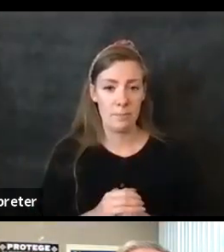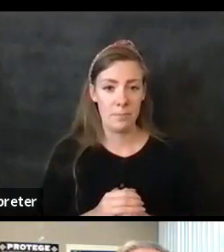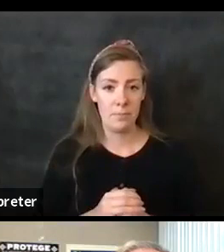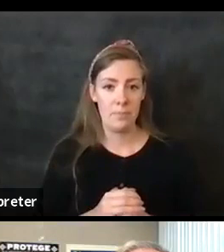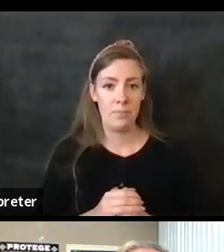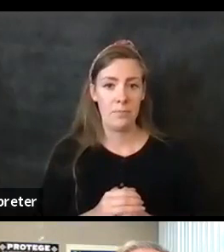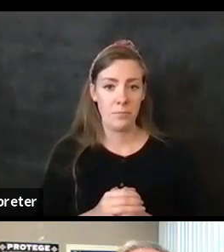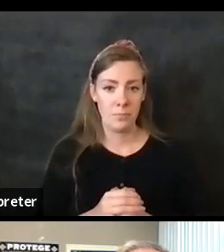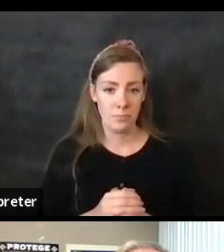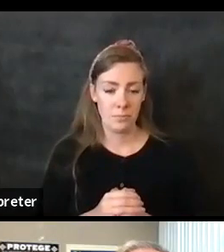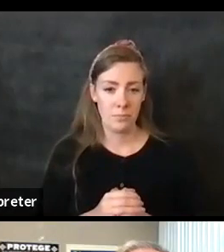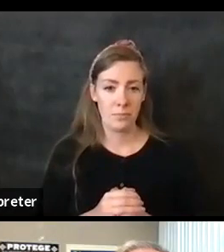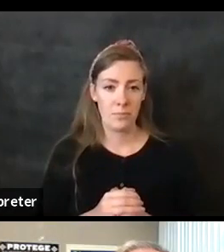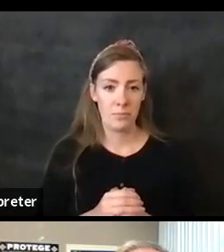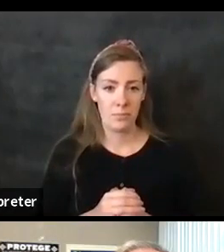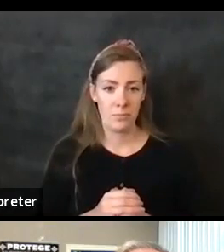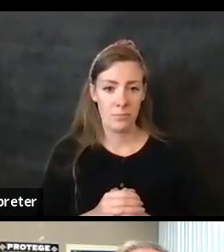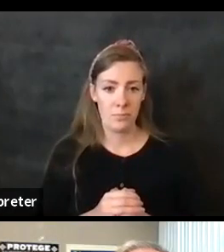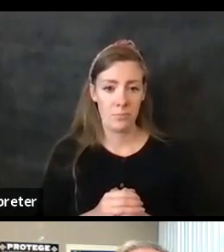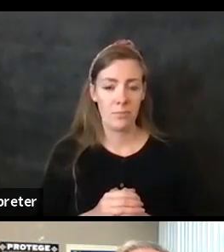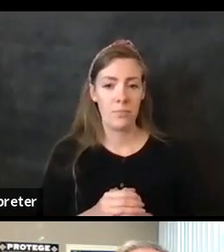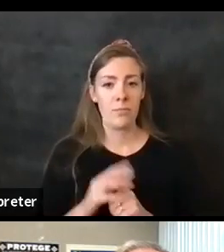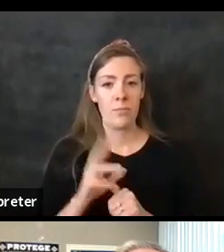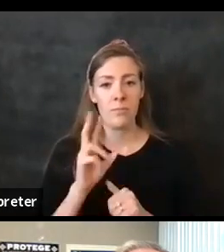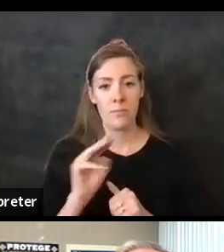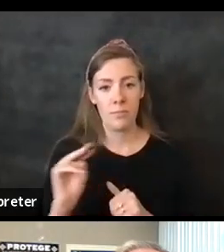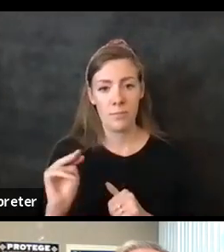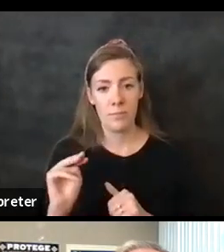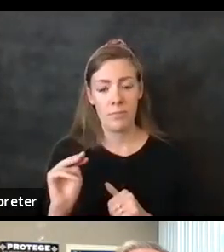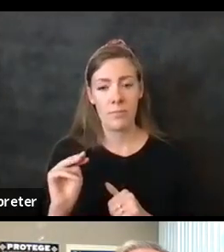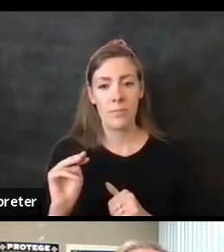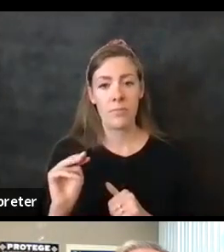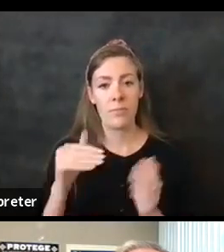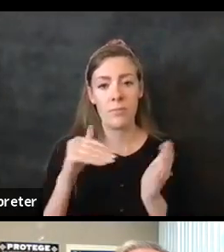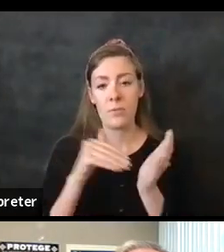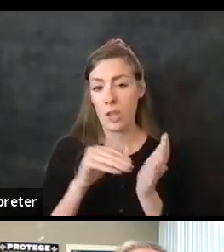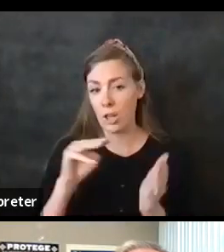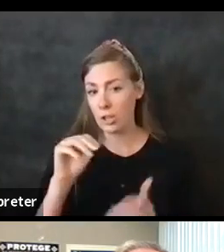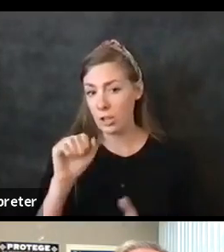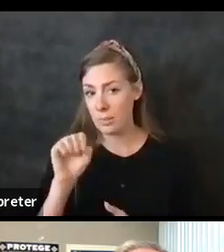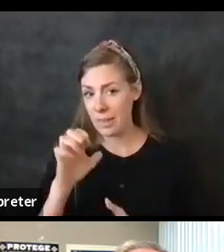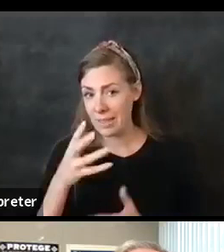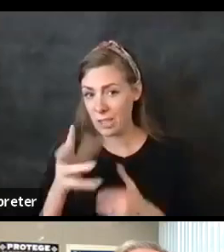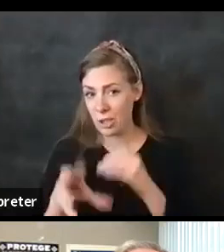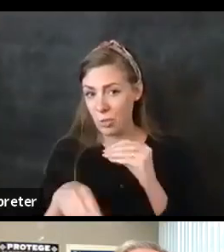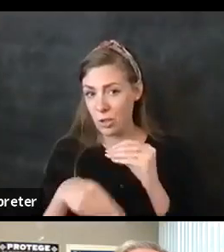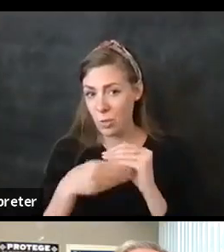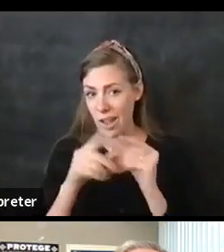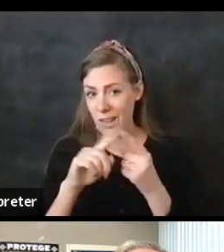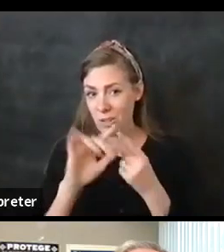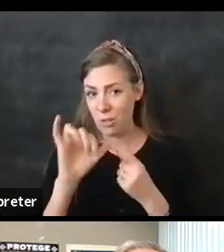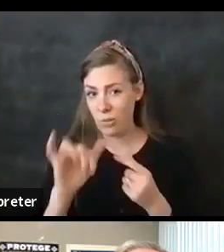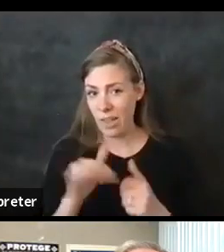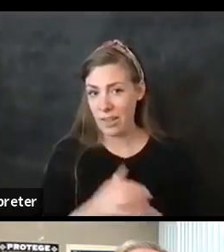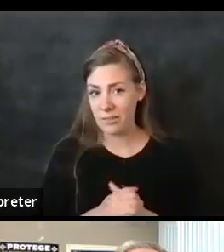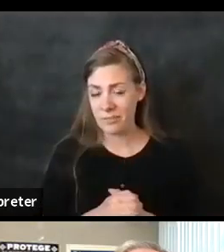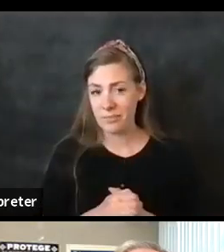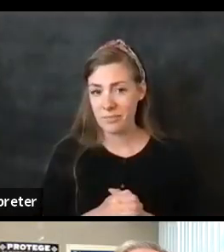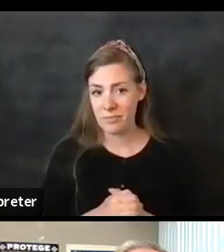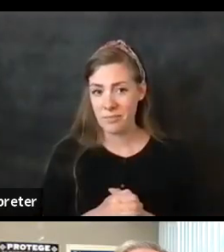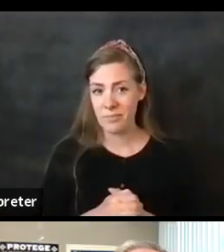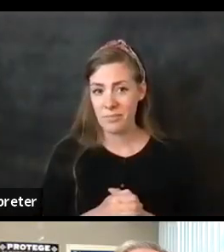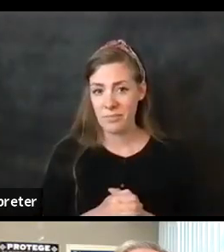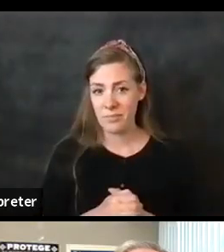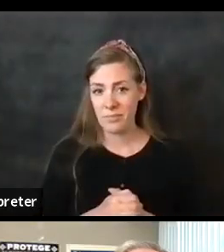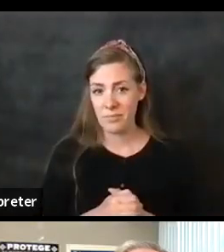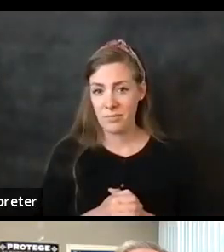and the vaccine itself. Dr. Mace, did you have anything else you wanted to add about that, or about the